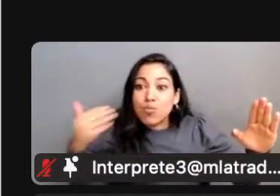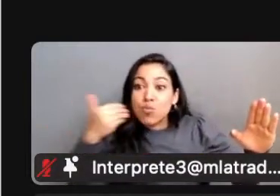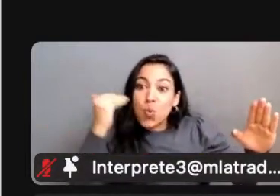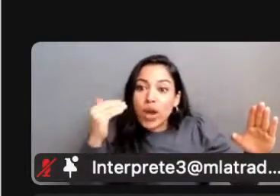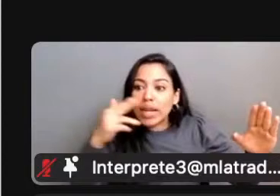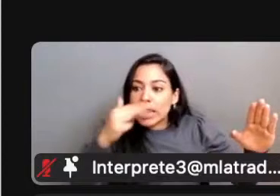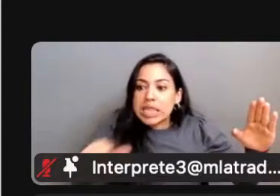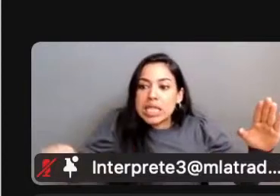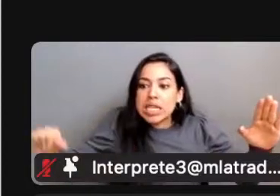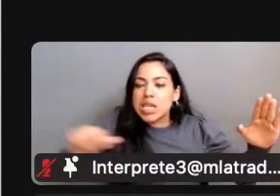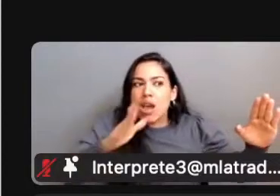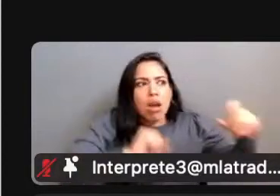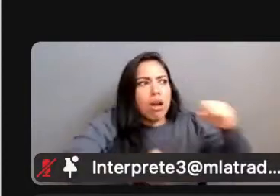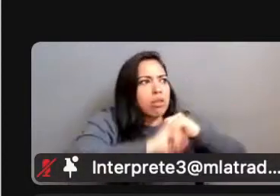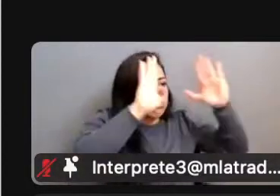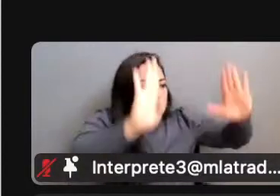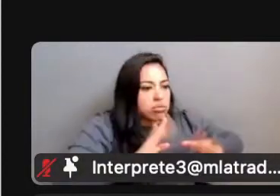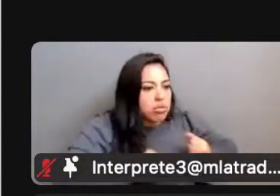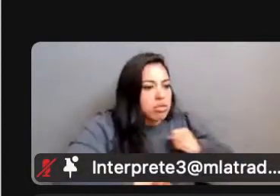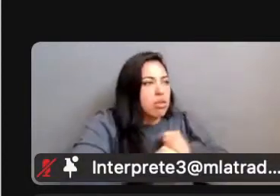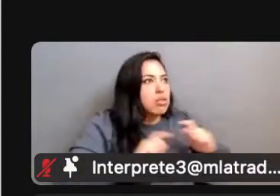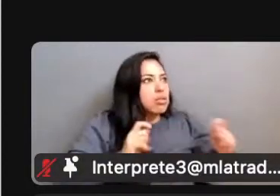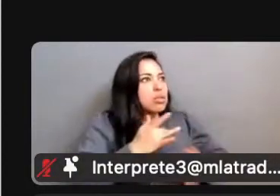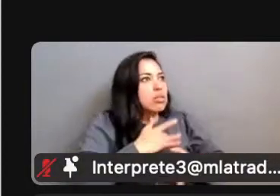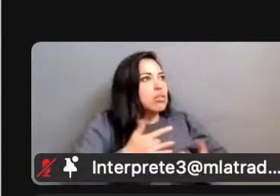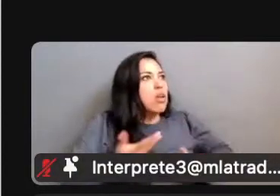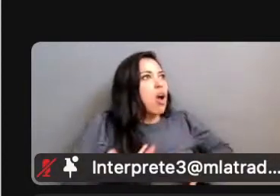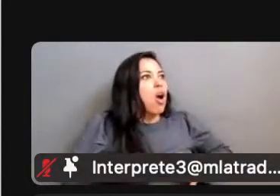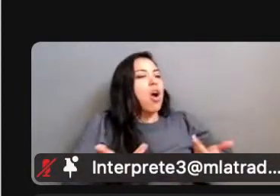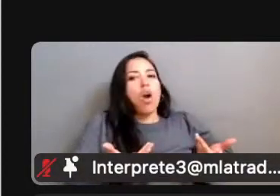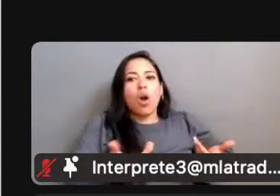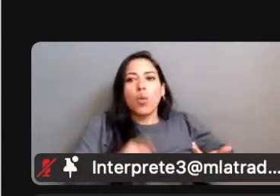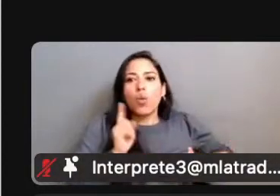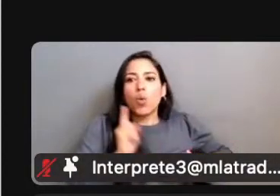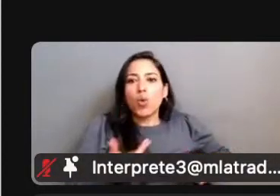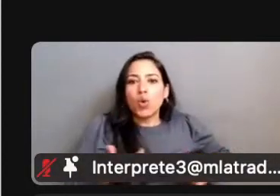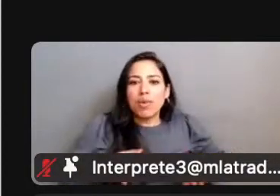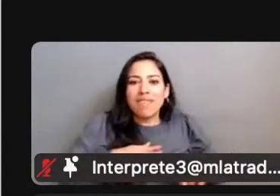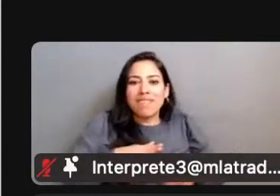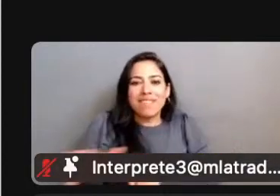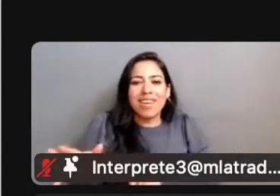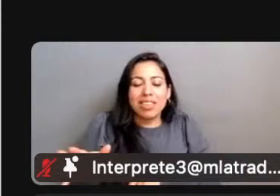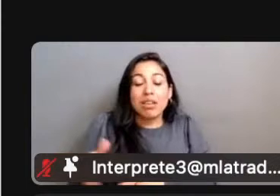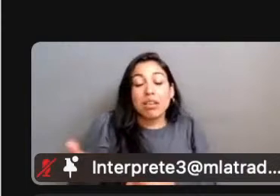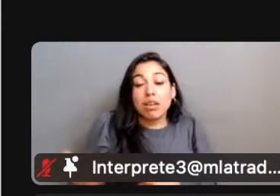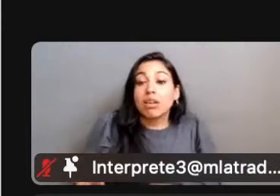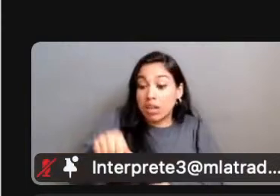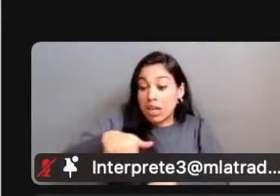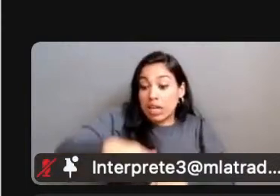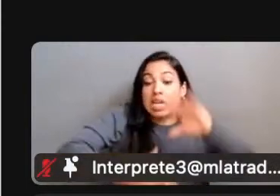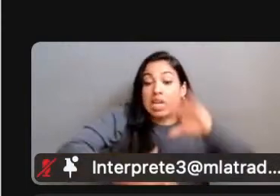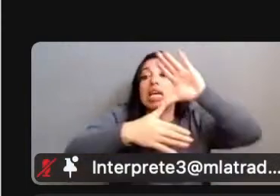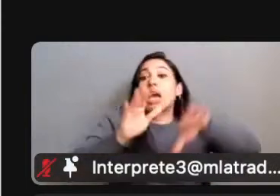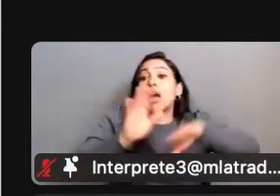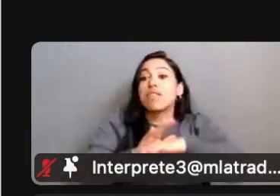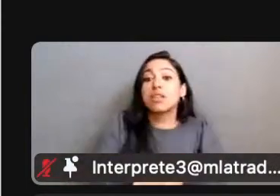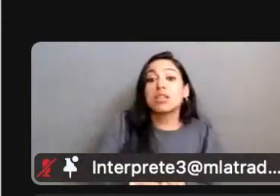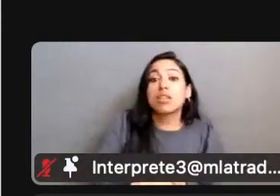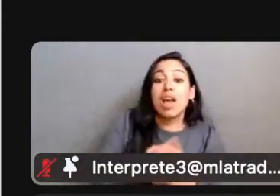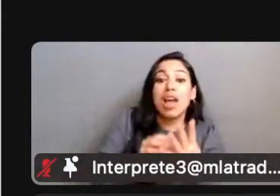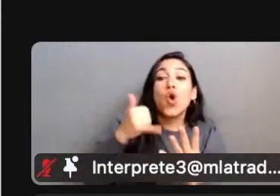that they needed to be healthy. In the region, we consider that